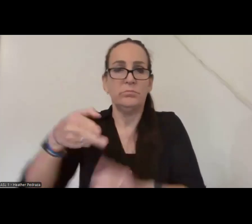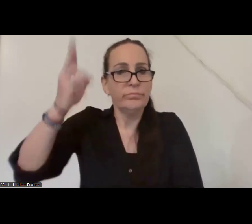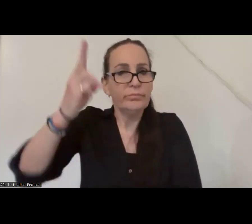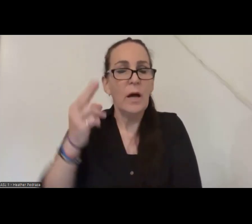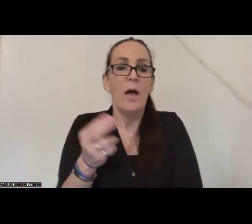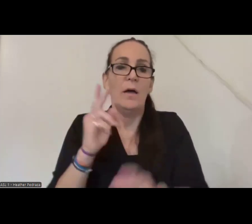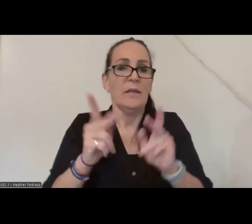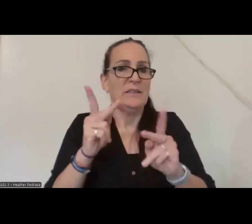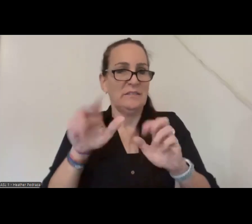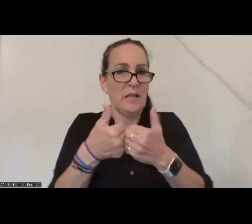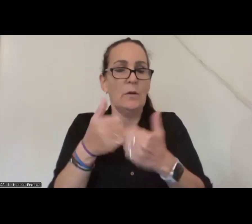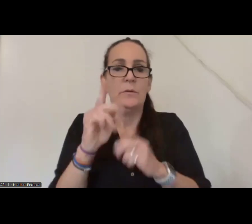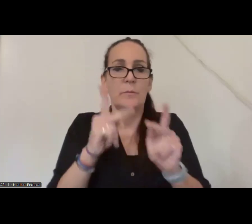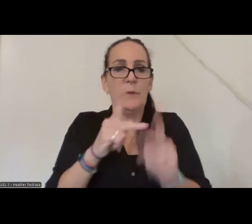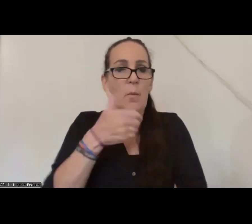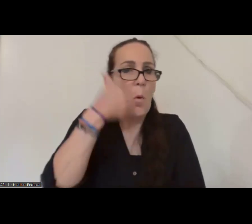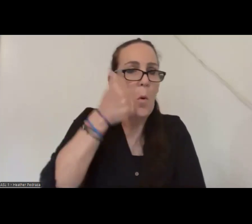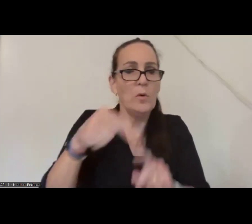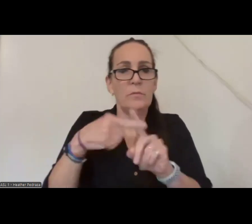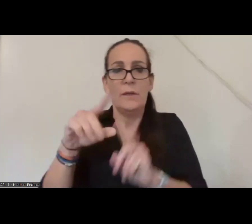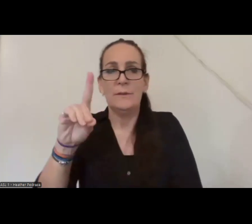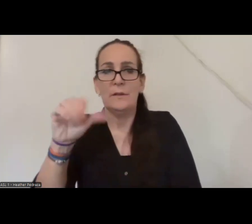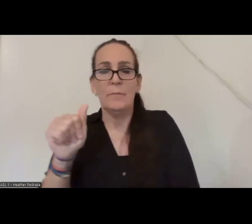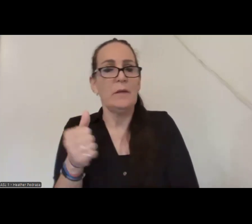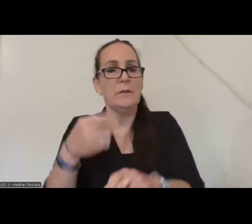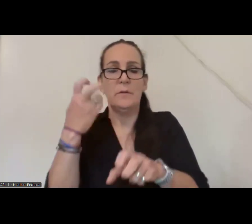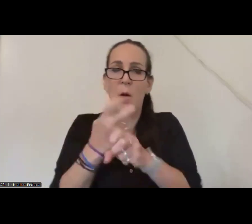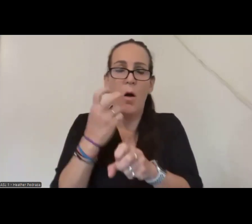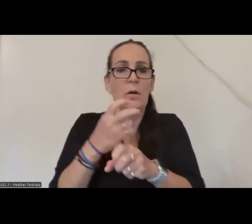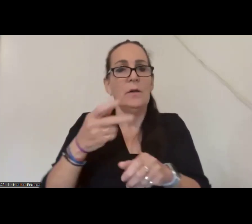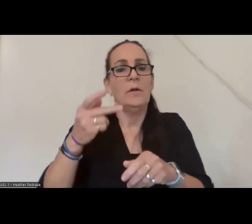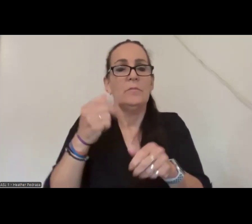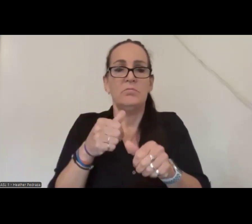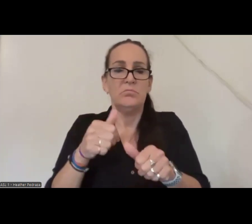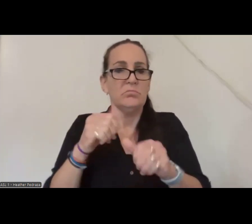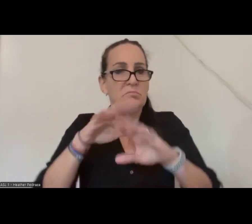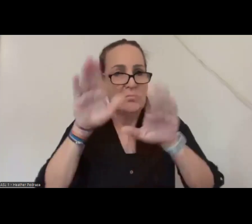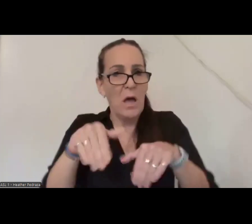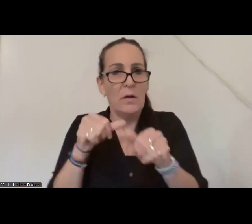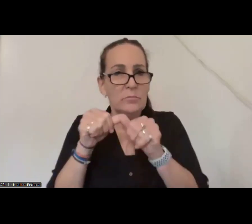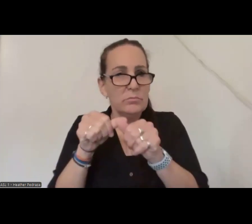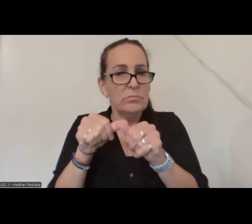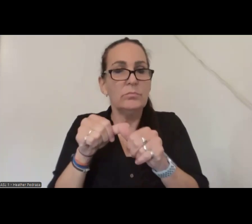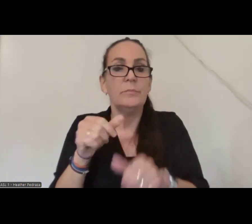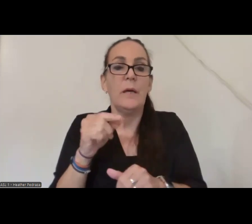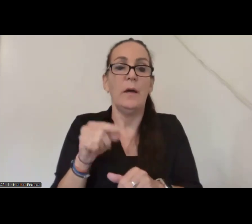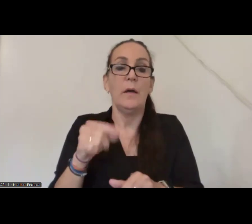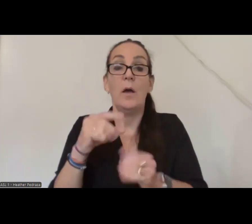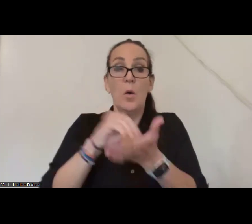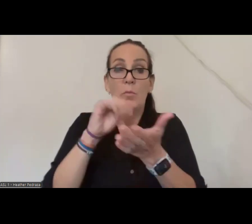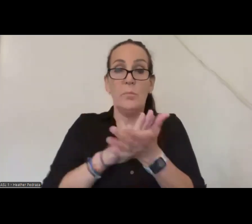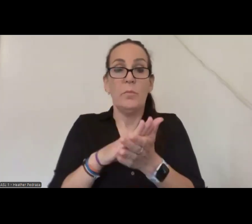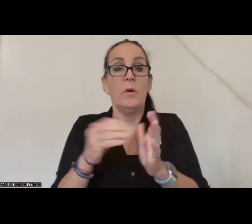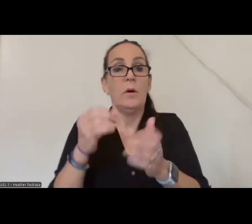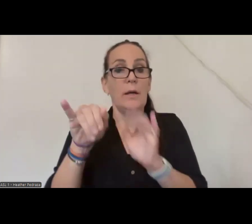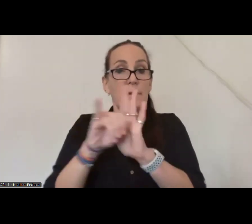with disabilities to secure and maintain their housing. And the report identified 77